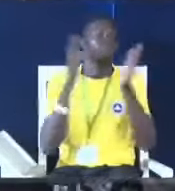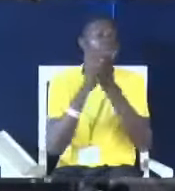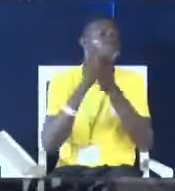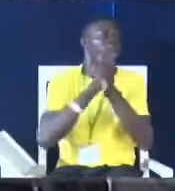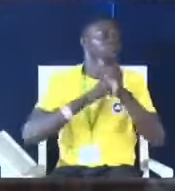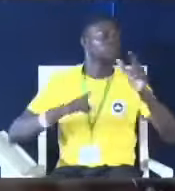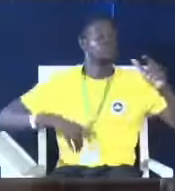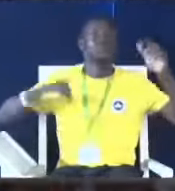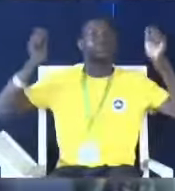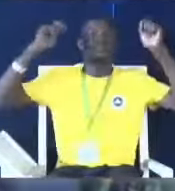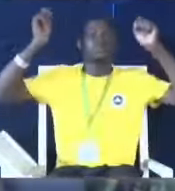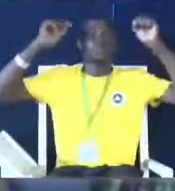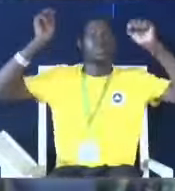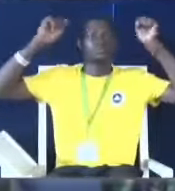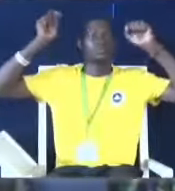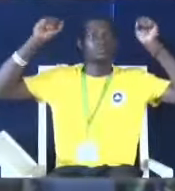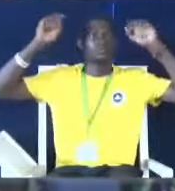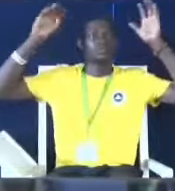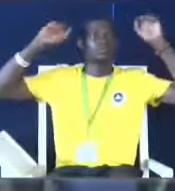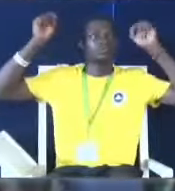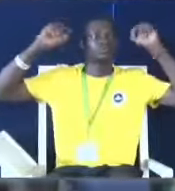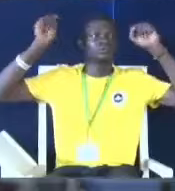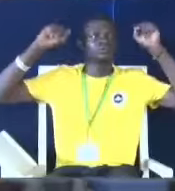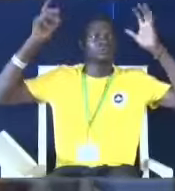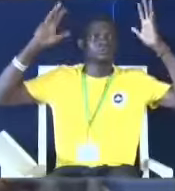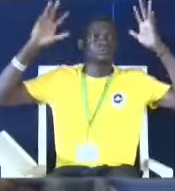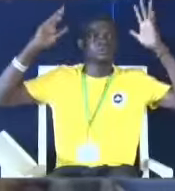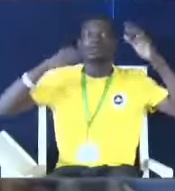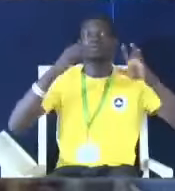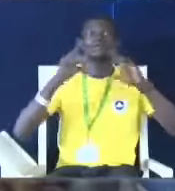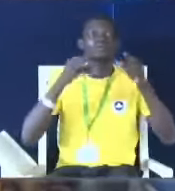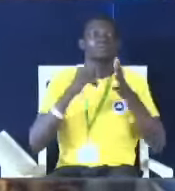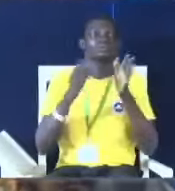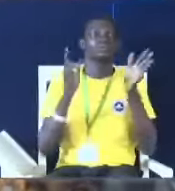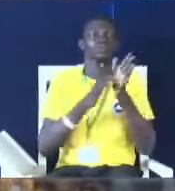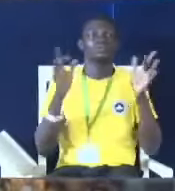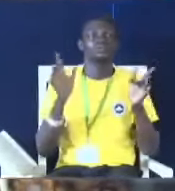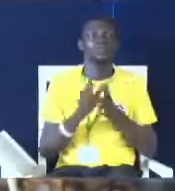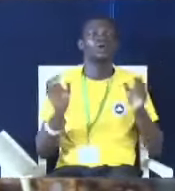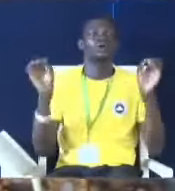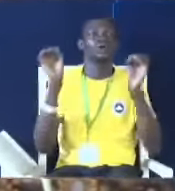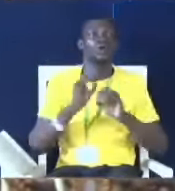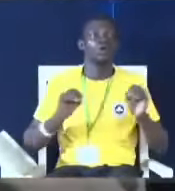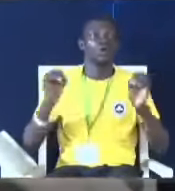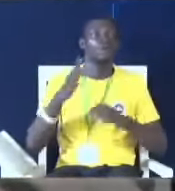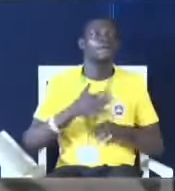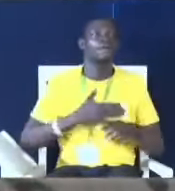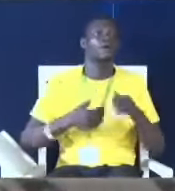the Lord! Who did this?